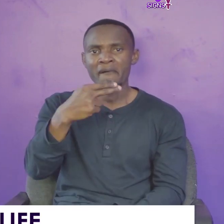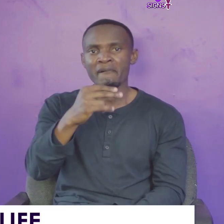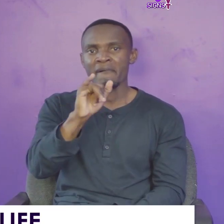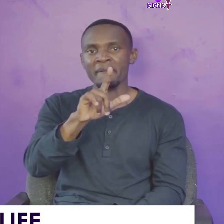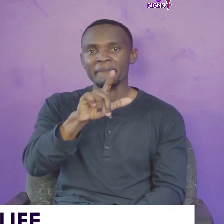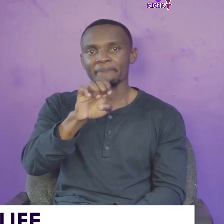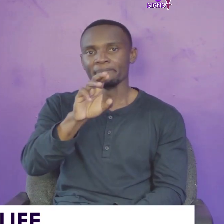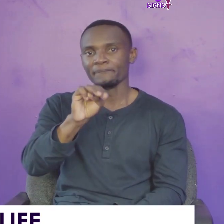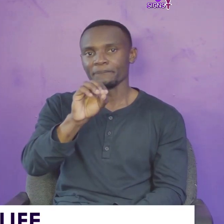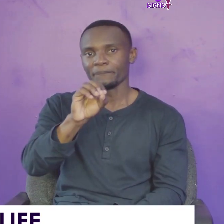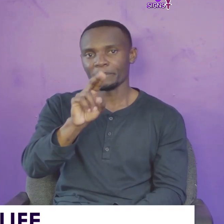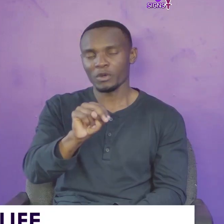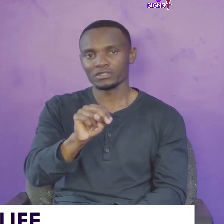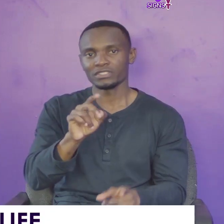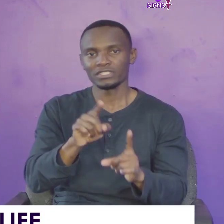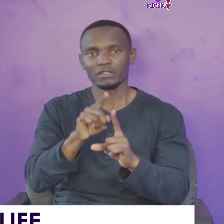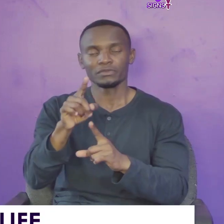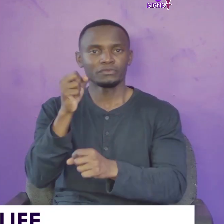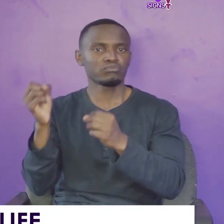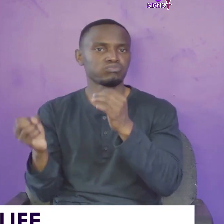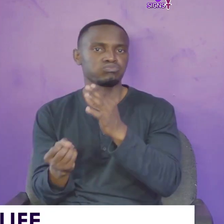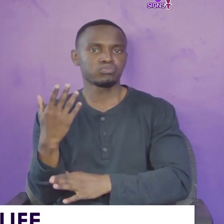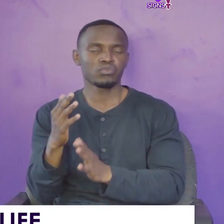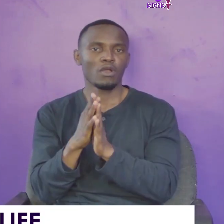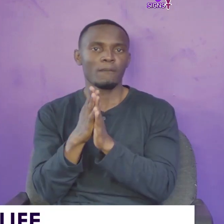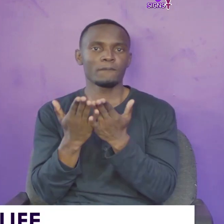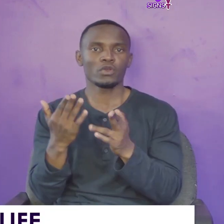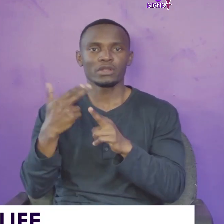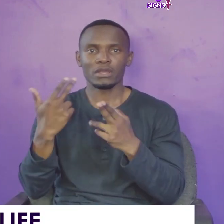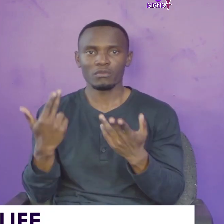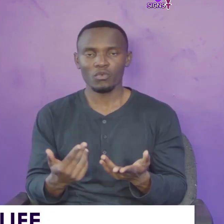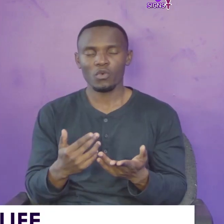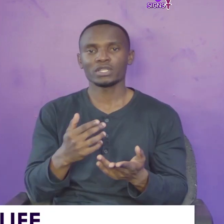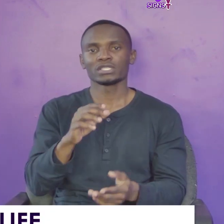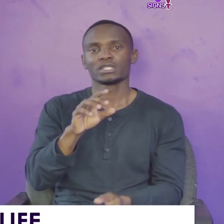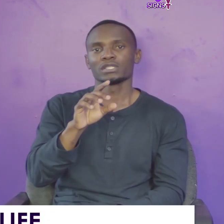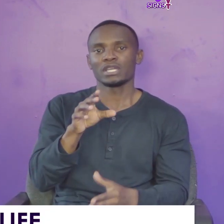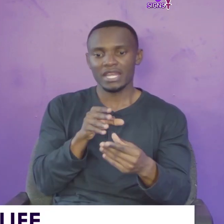He released a book, Disability Mainstreaming. Yes. And